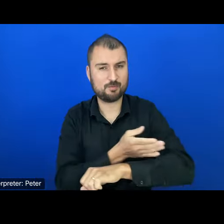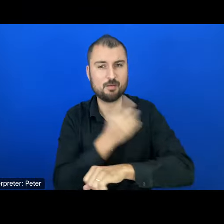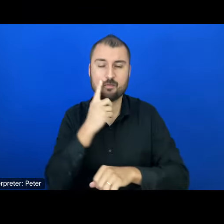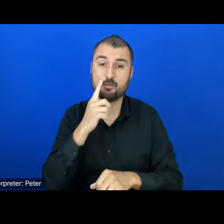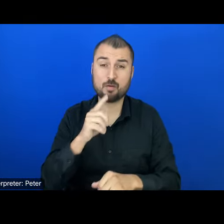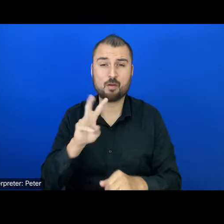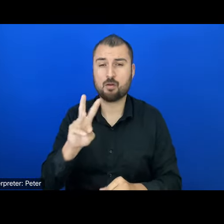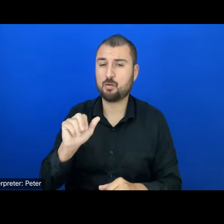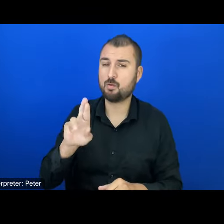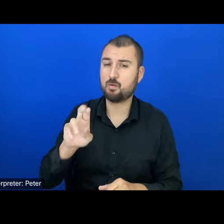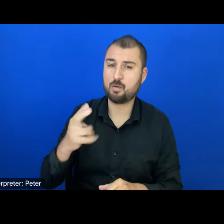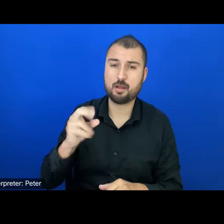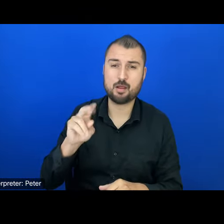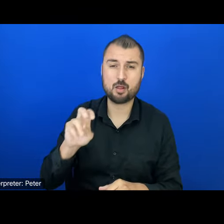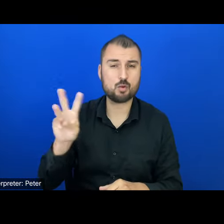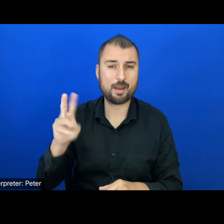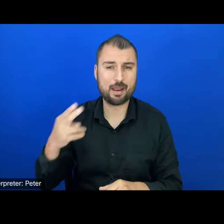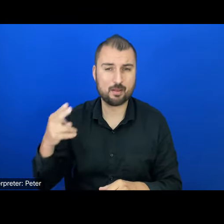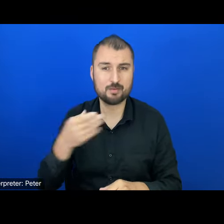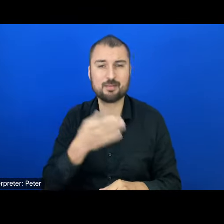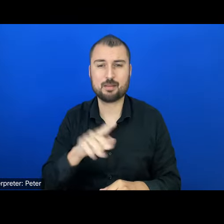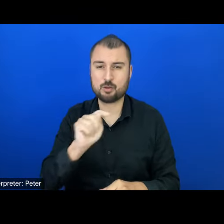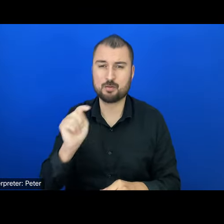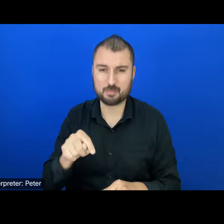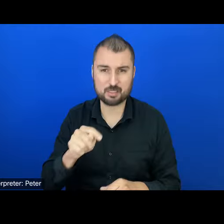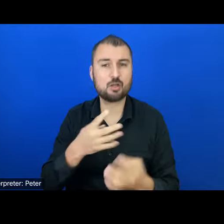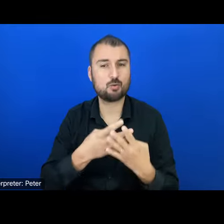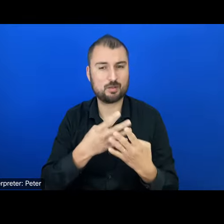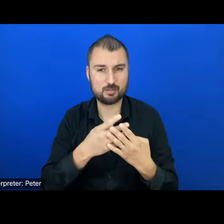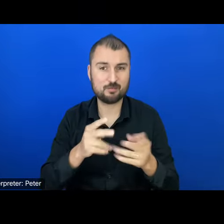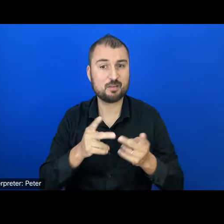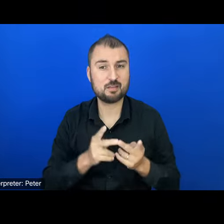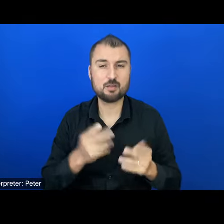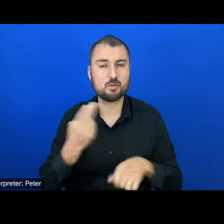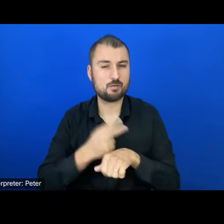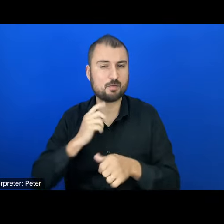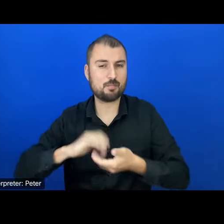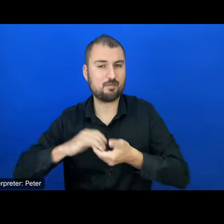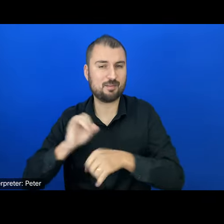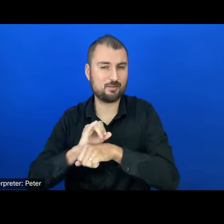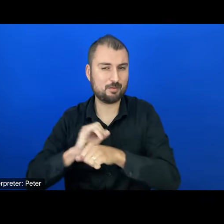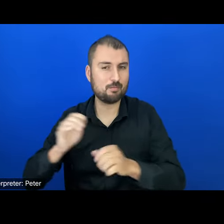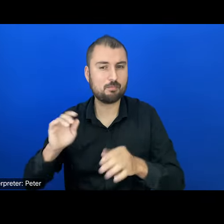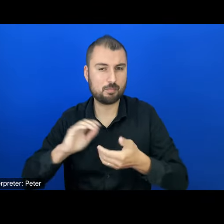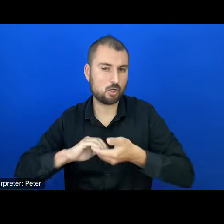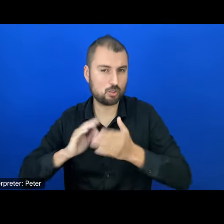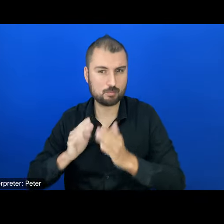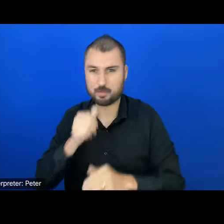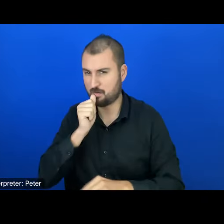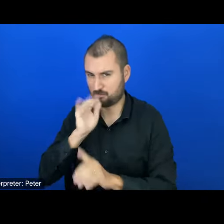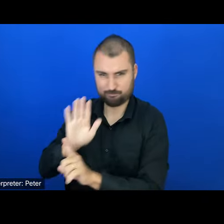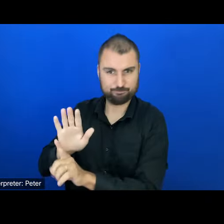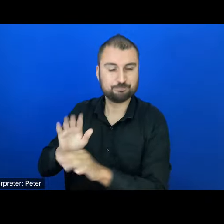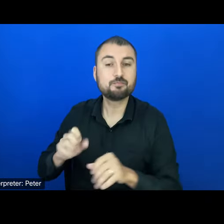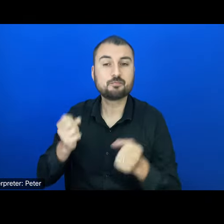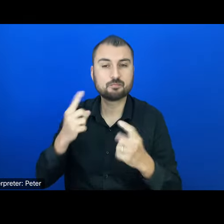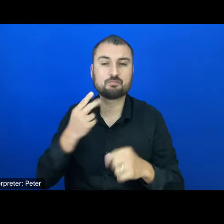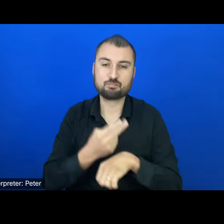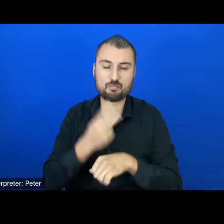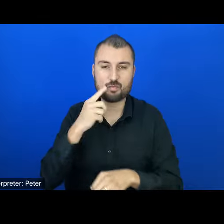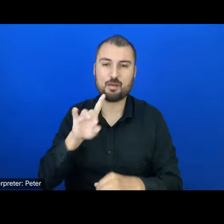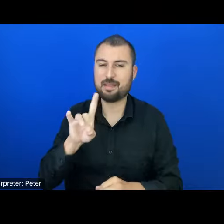a warehouse at Topeka Correctional Facility, currently used by one of our private industry partners, and this would be used to house